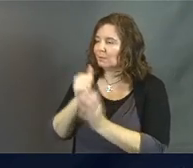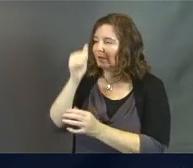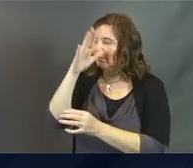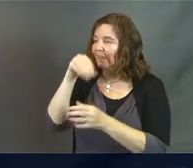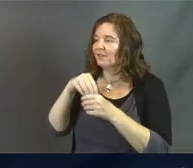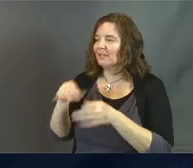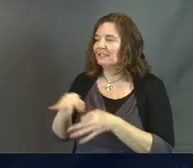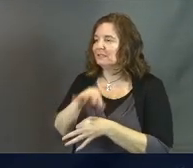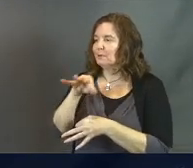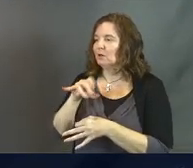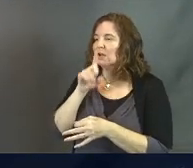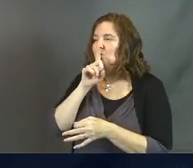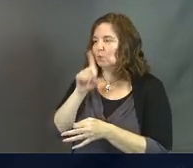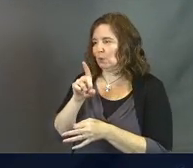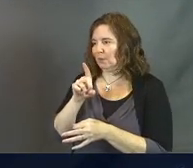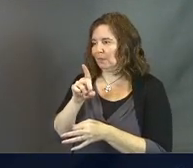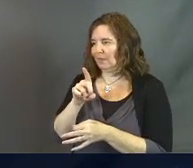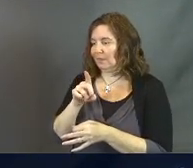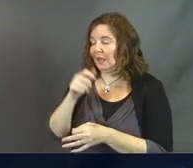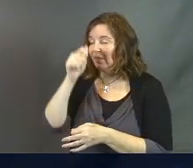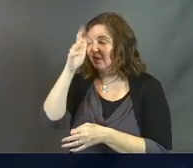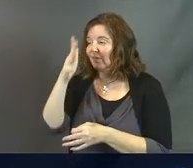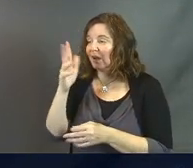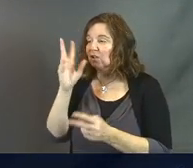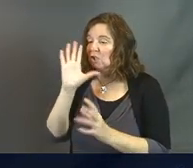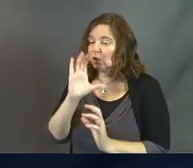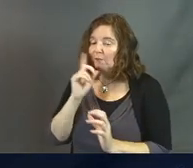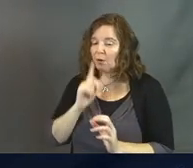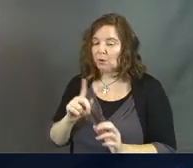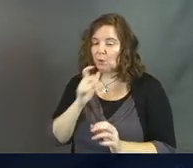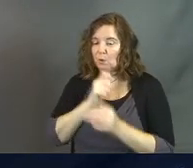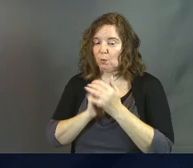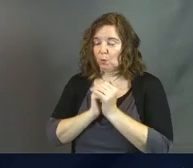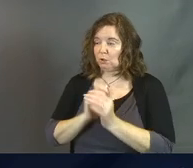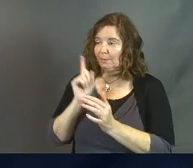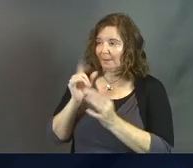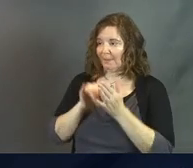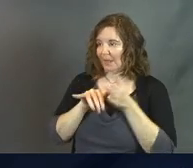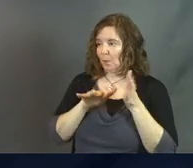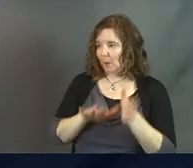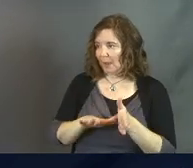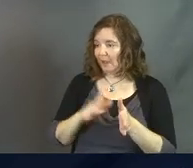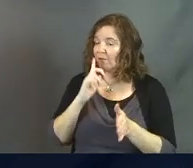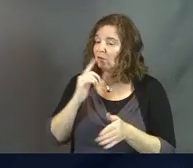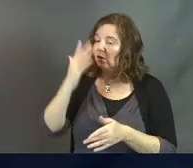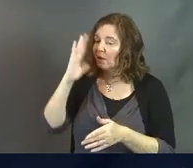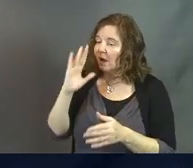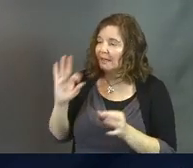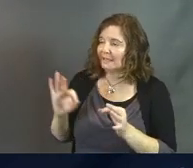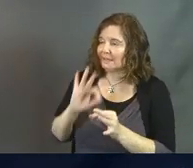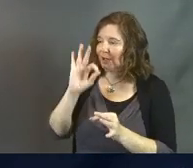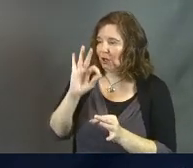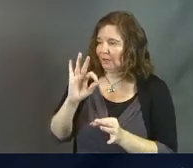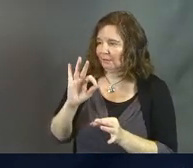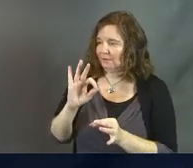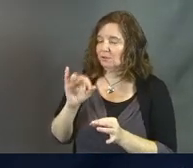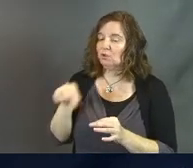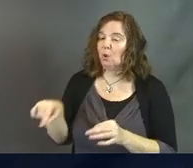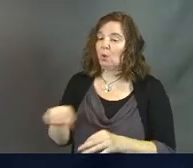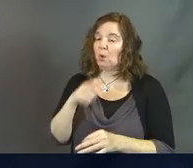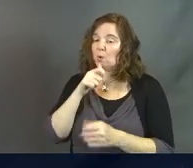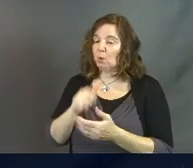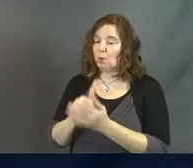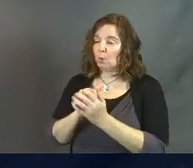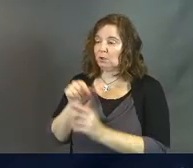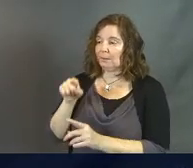the Father in spirit and in truth. And the Father is looking for those who will worship him that way. For God is spirit, so those